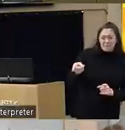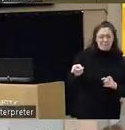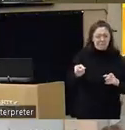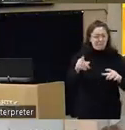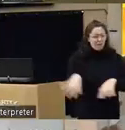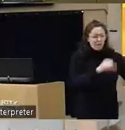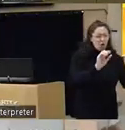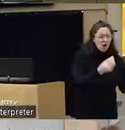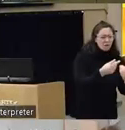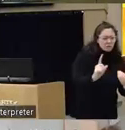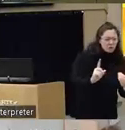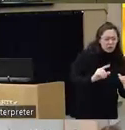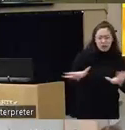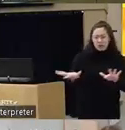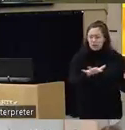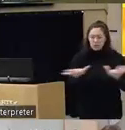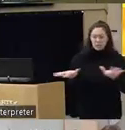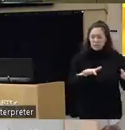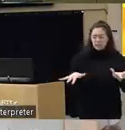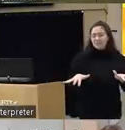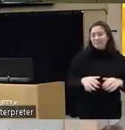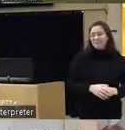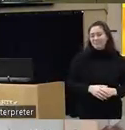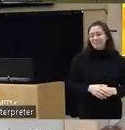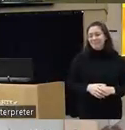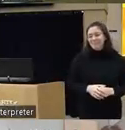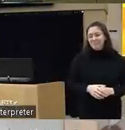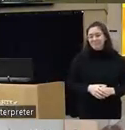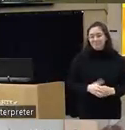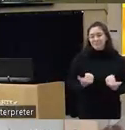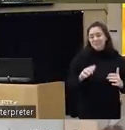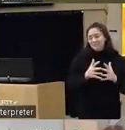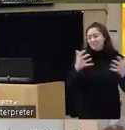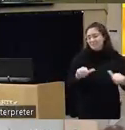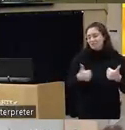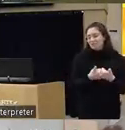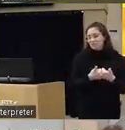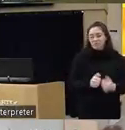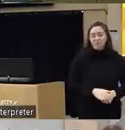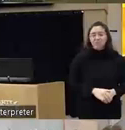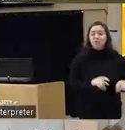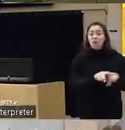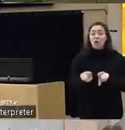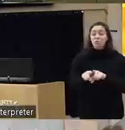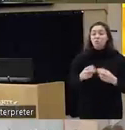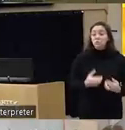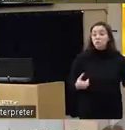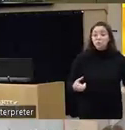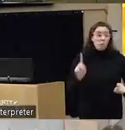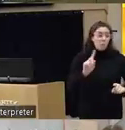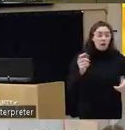why becomes a common source, I think, of challenge, but also a source of